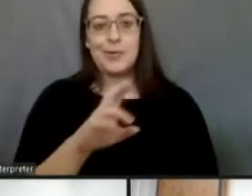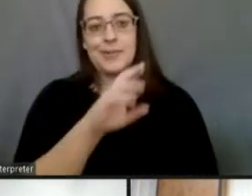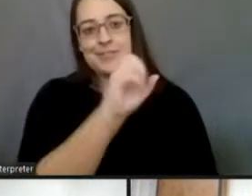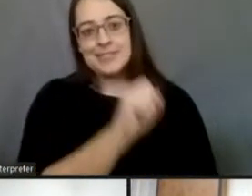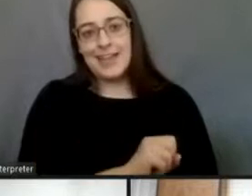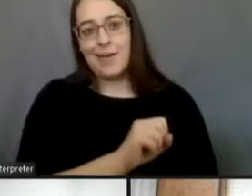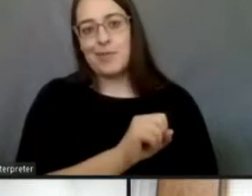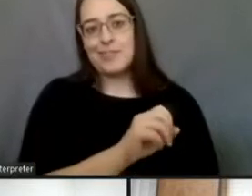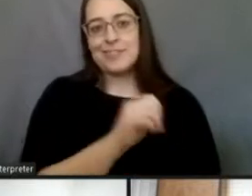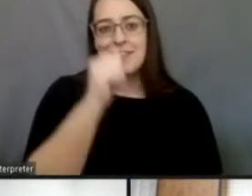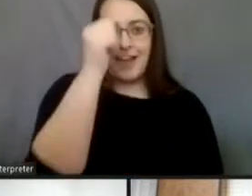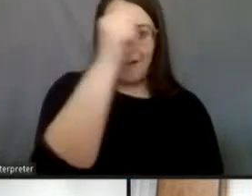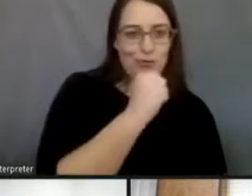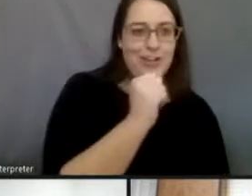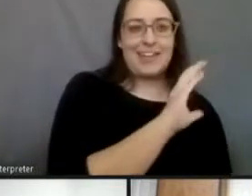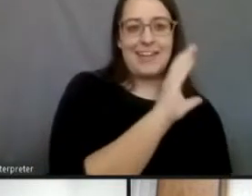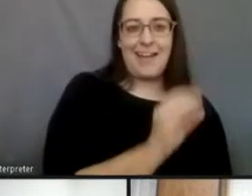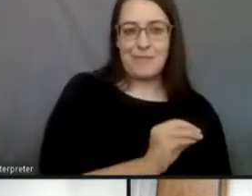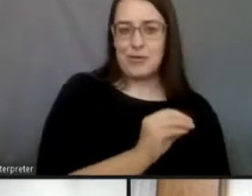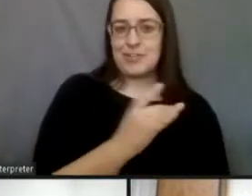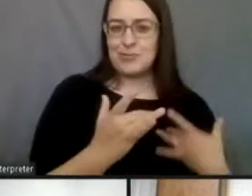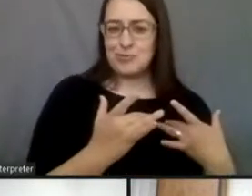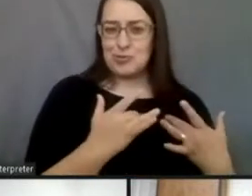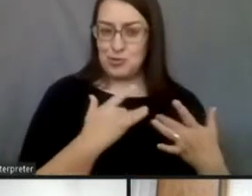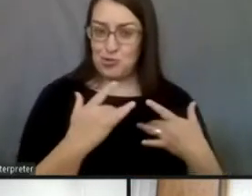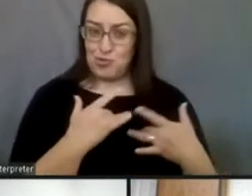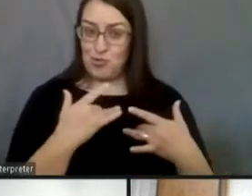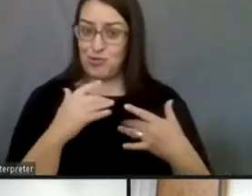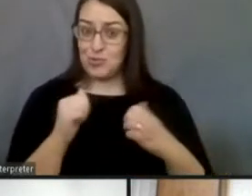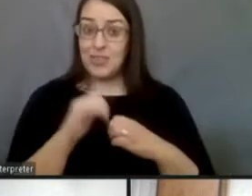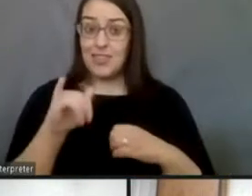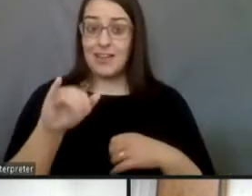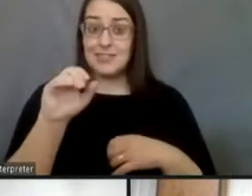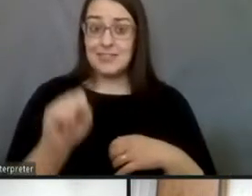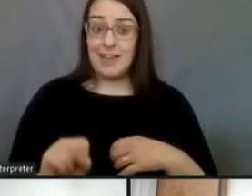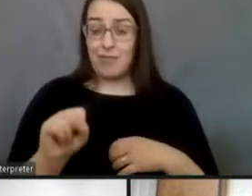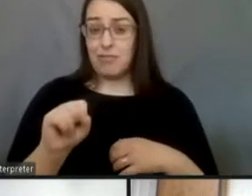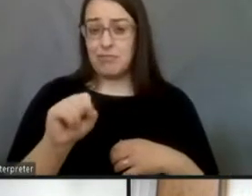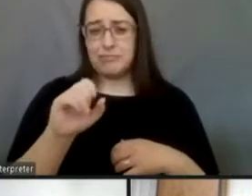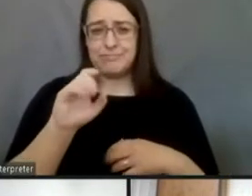others, is there concern going forward with that possible?